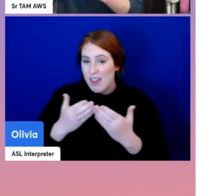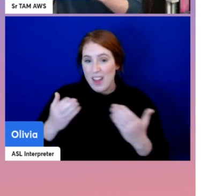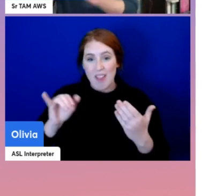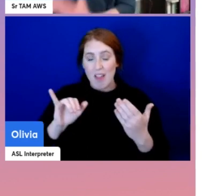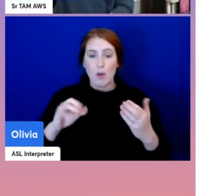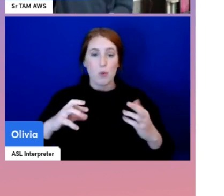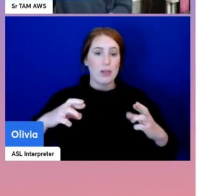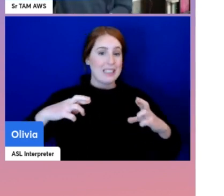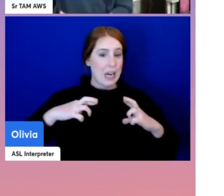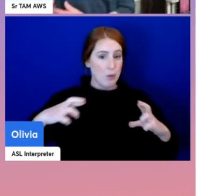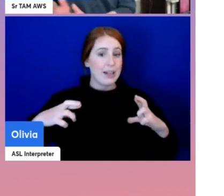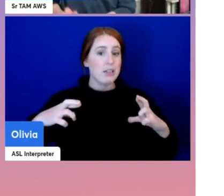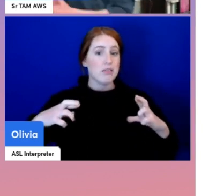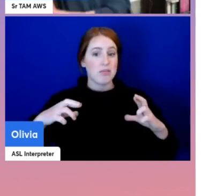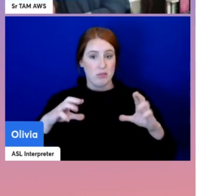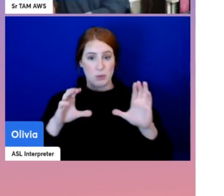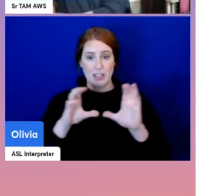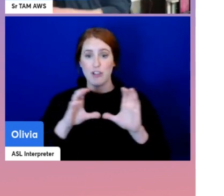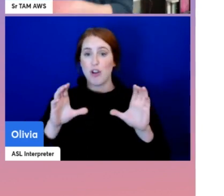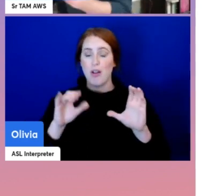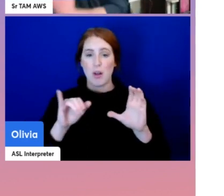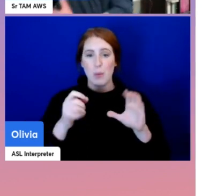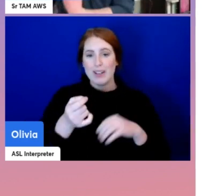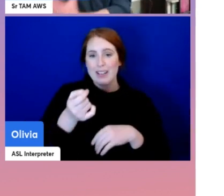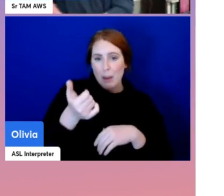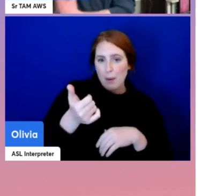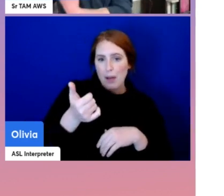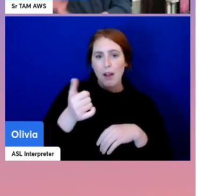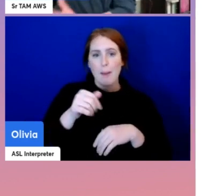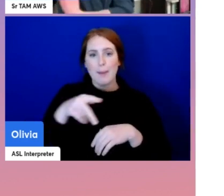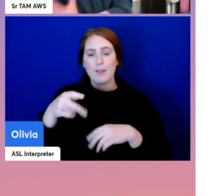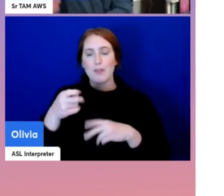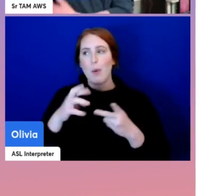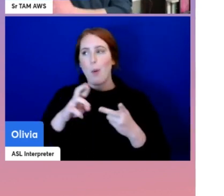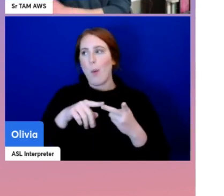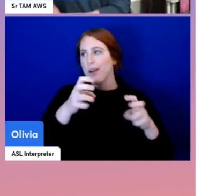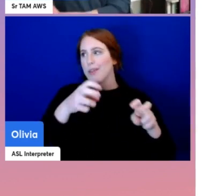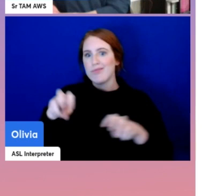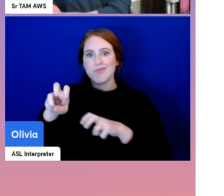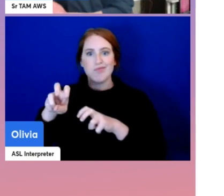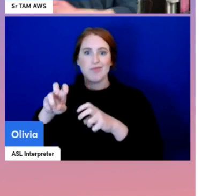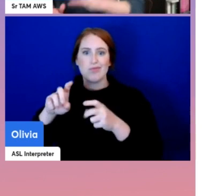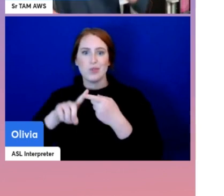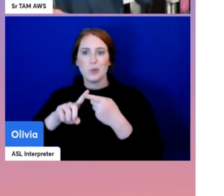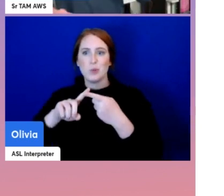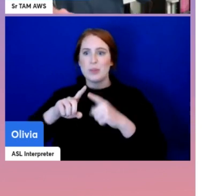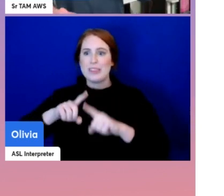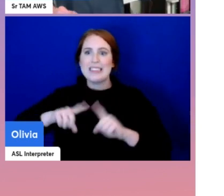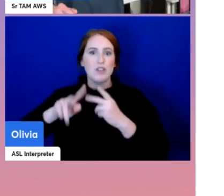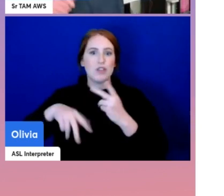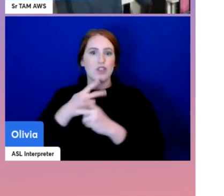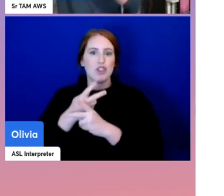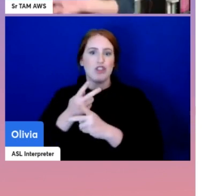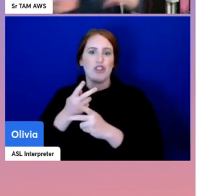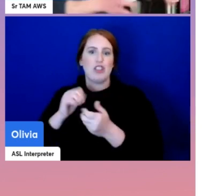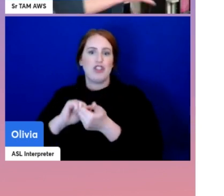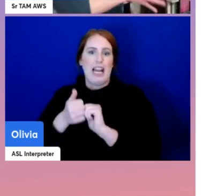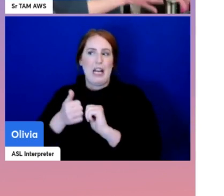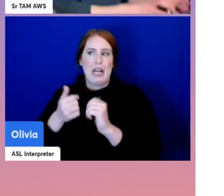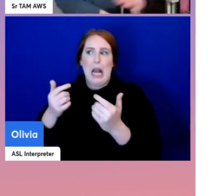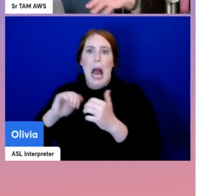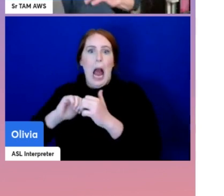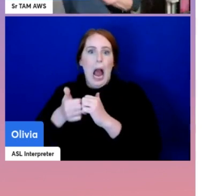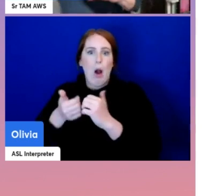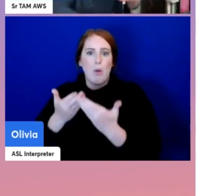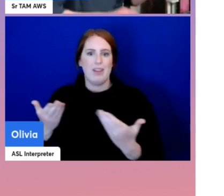right? We deprecate an application or we move to a version that changes the way it does things or what have you. All of